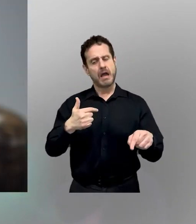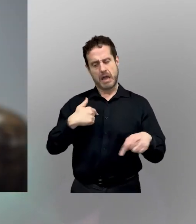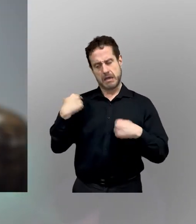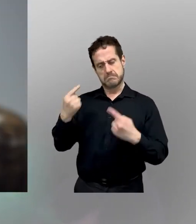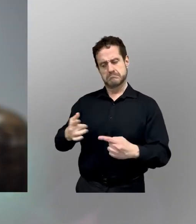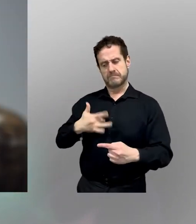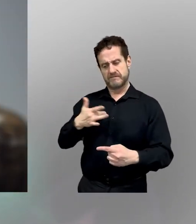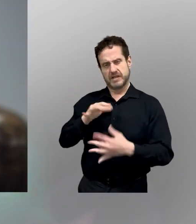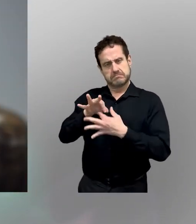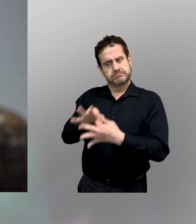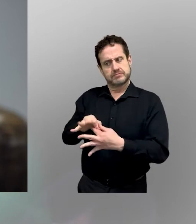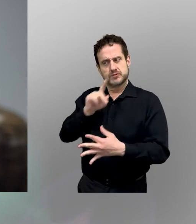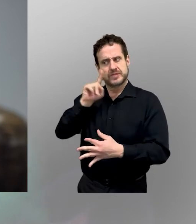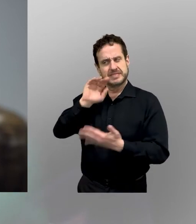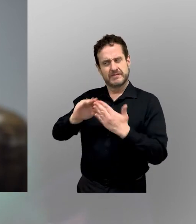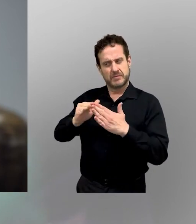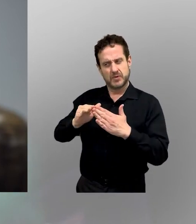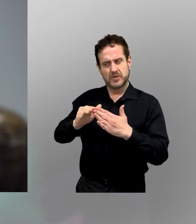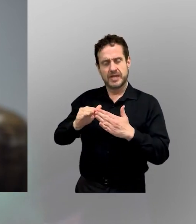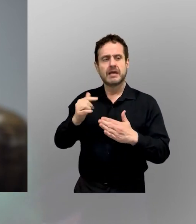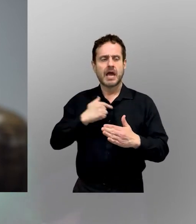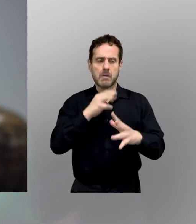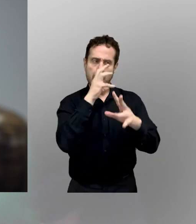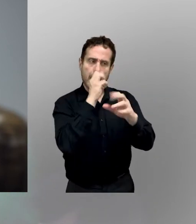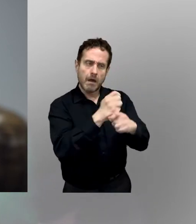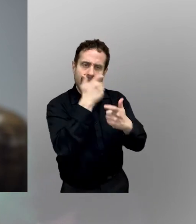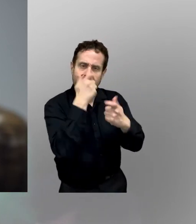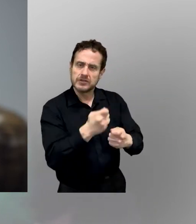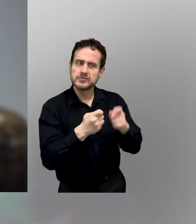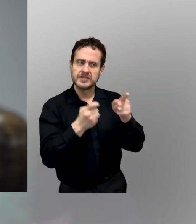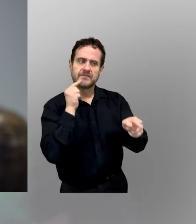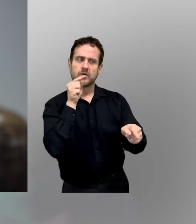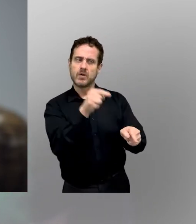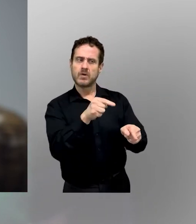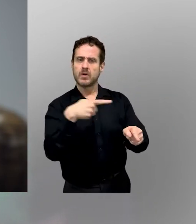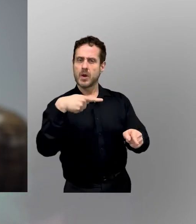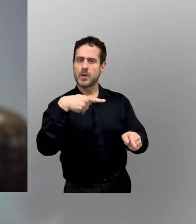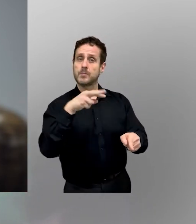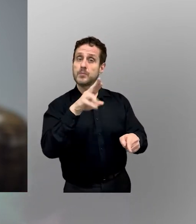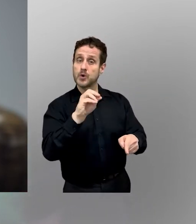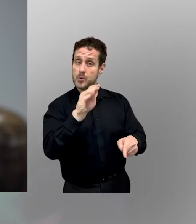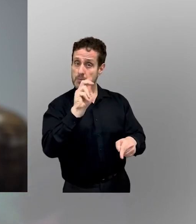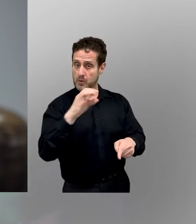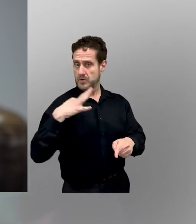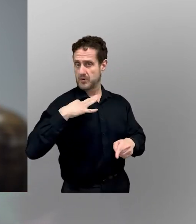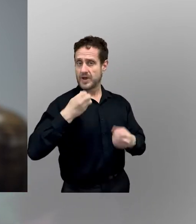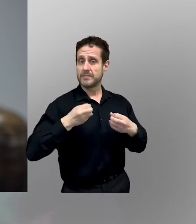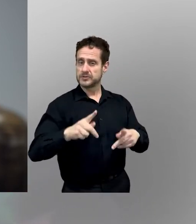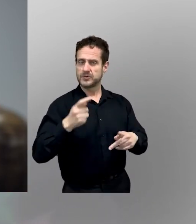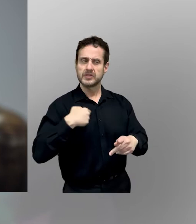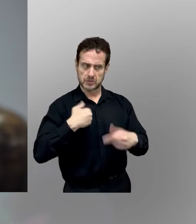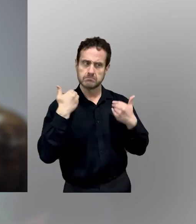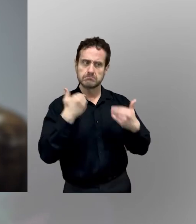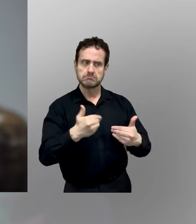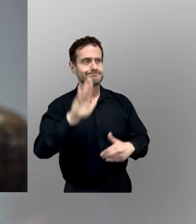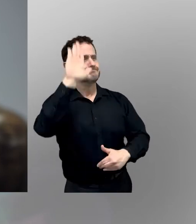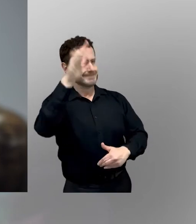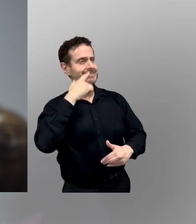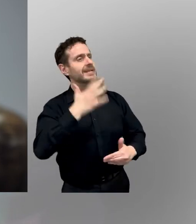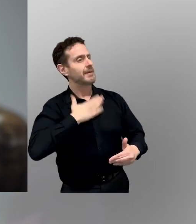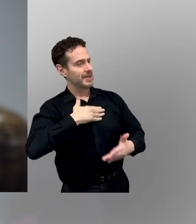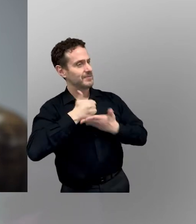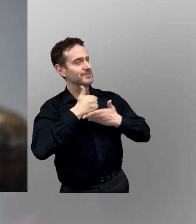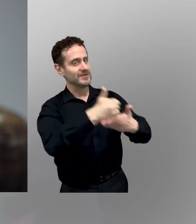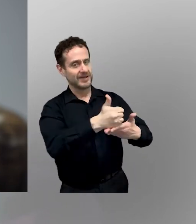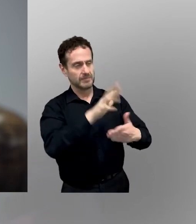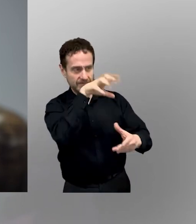that, given my connection to the deaf community, was very attractive to me as a pro bono opportunity. So I jumped on it and said I'd be